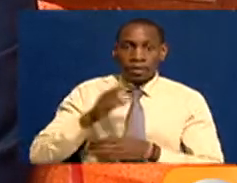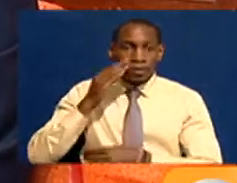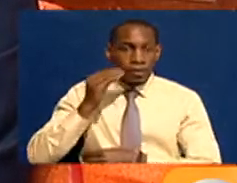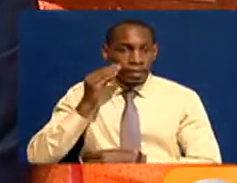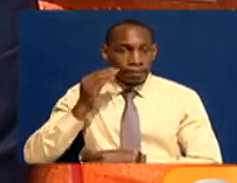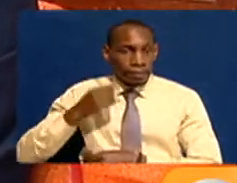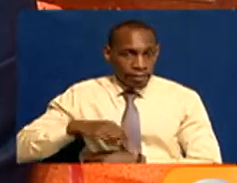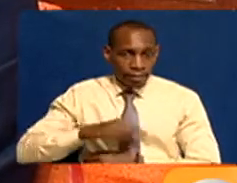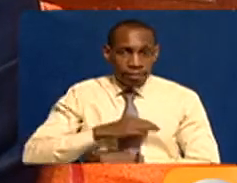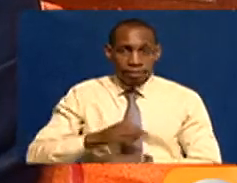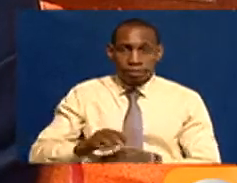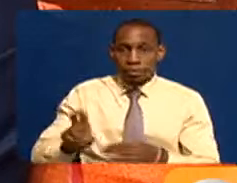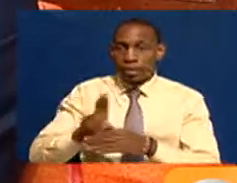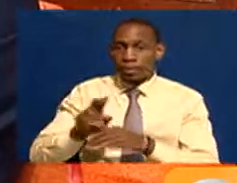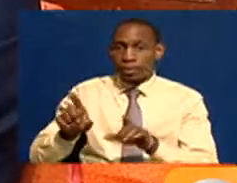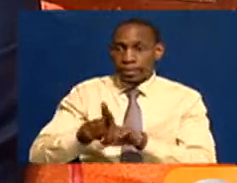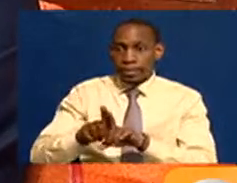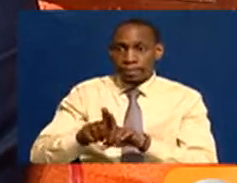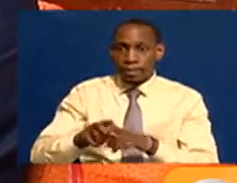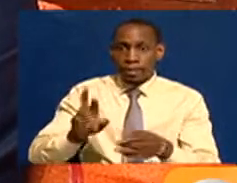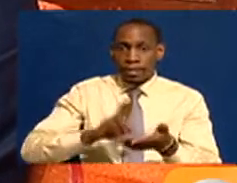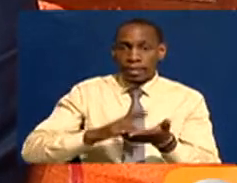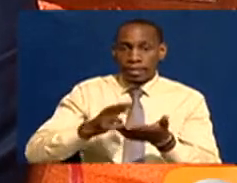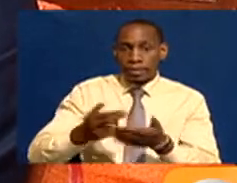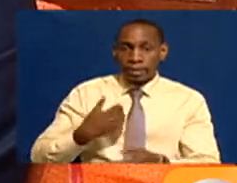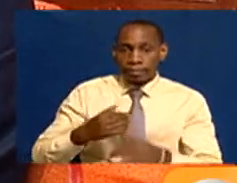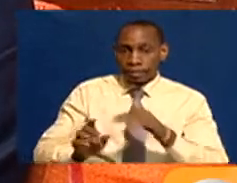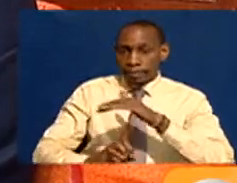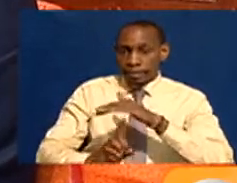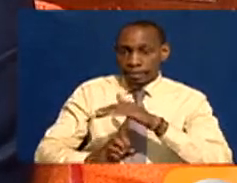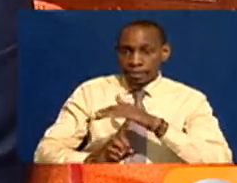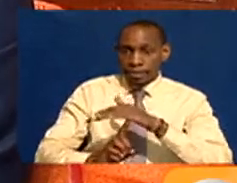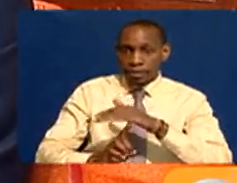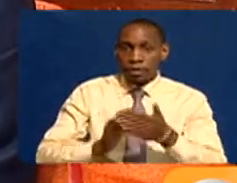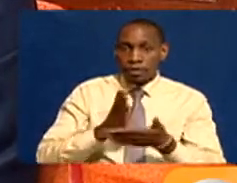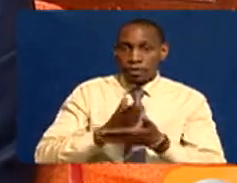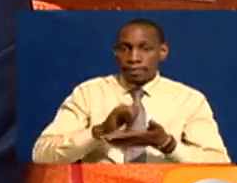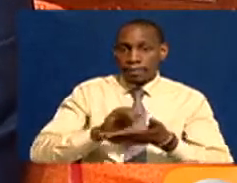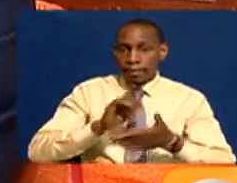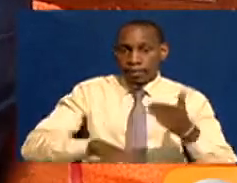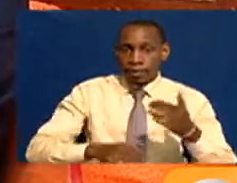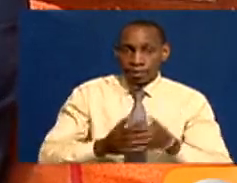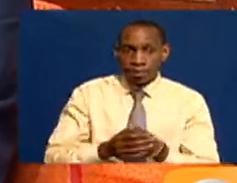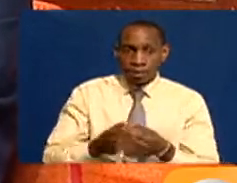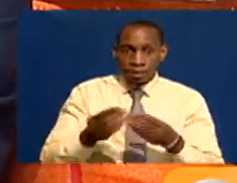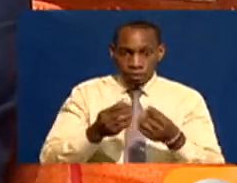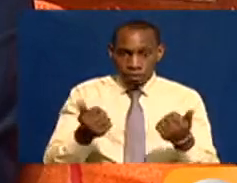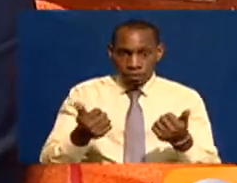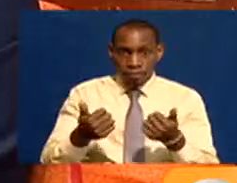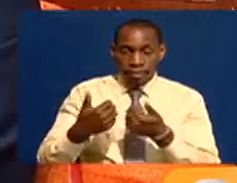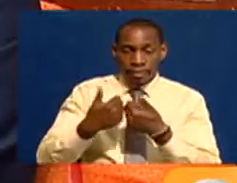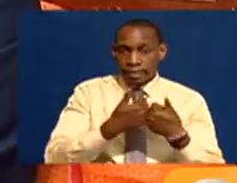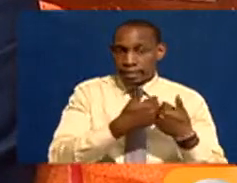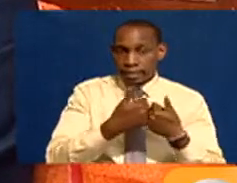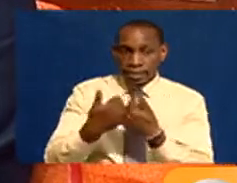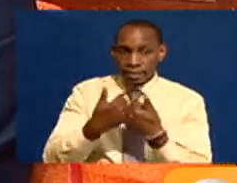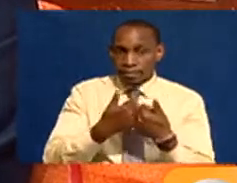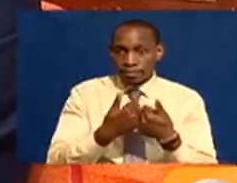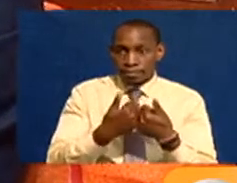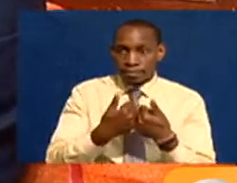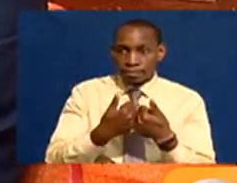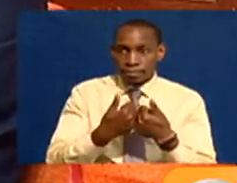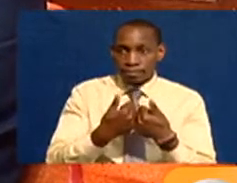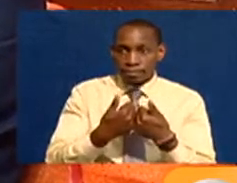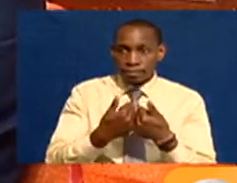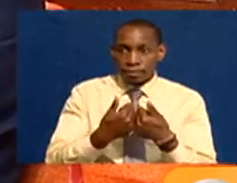experiences. We're using also the resources that we have in our ministries to make sure that we navigate through these issues without